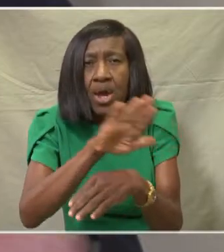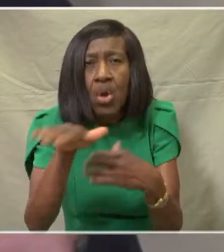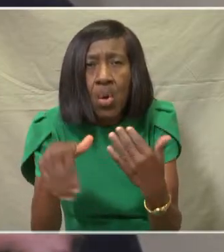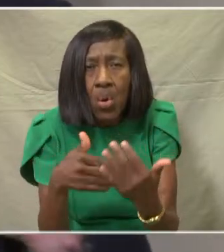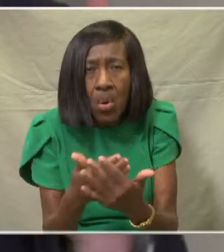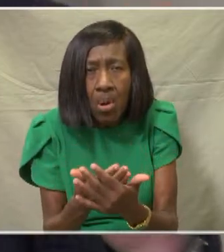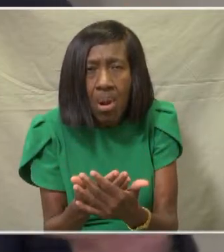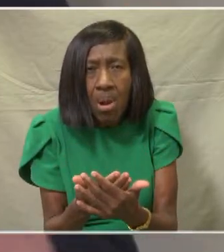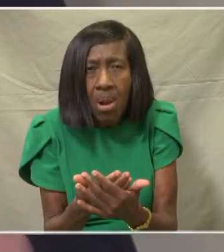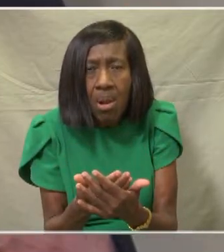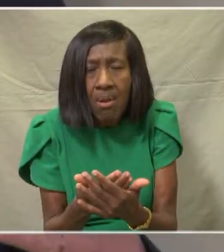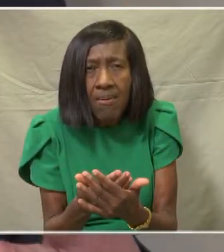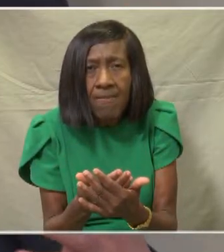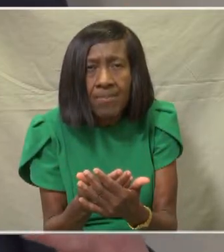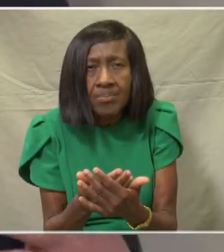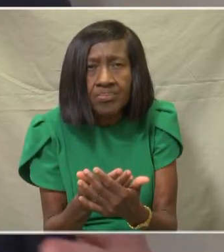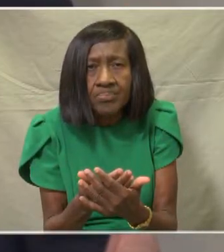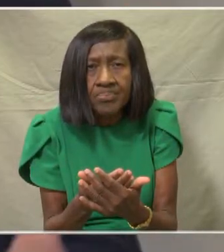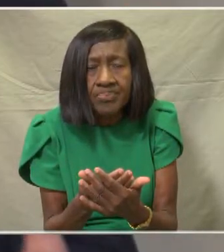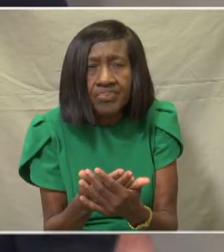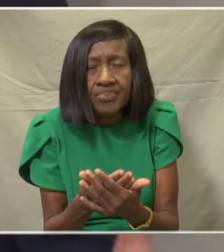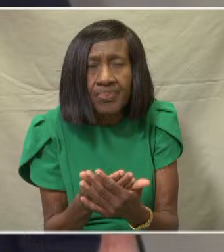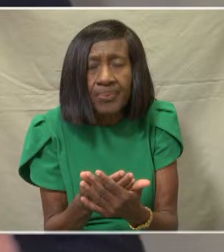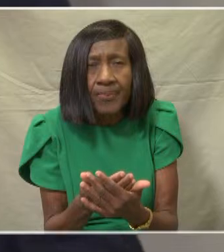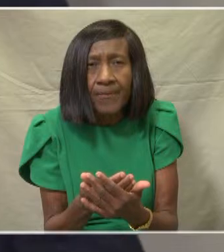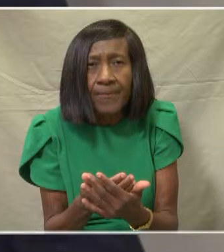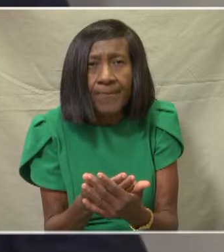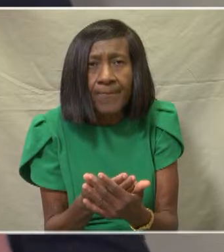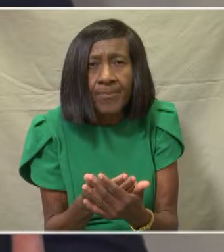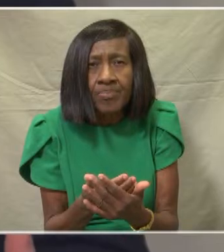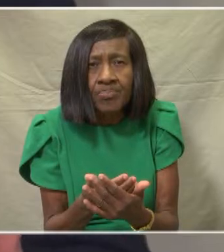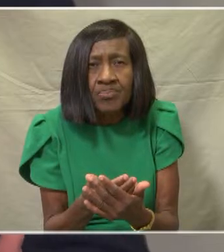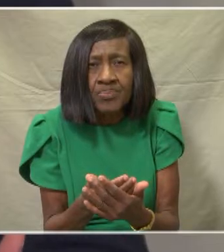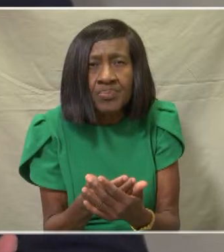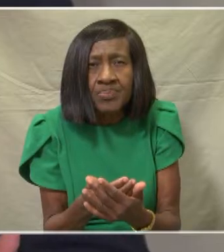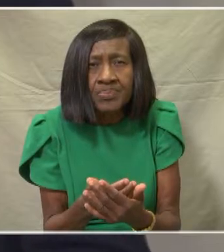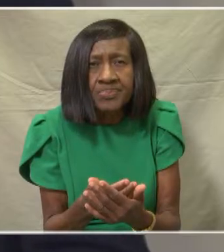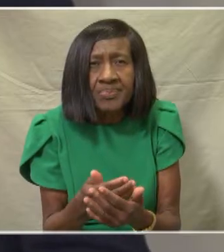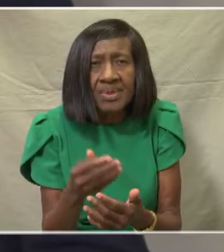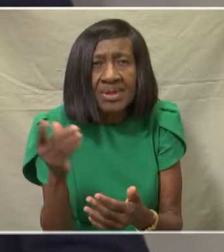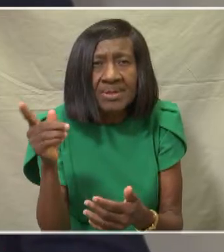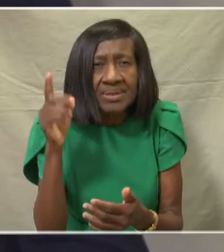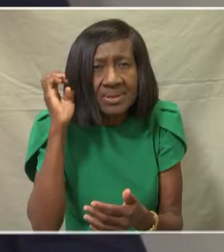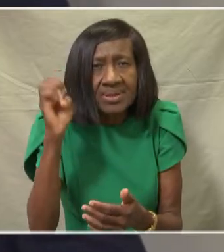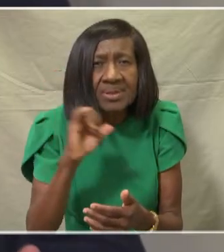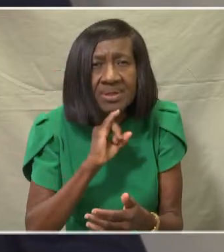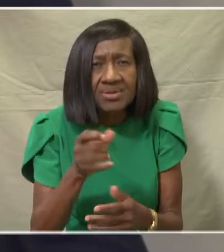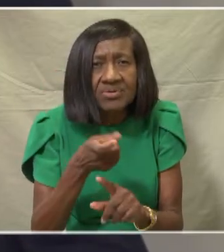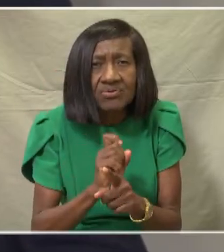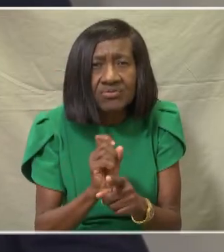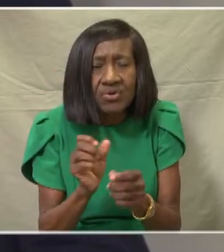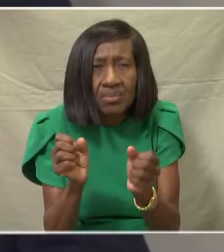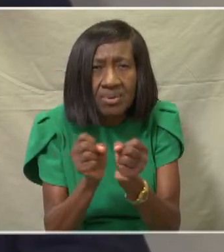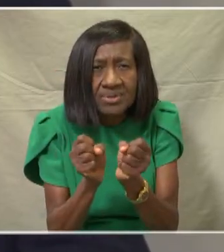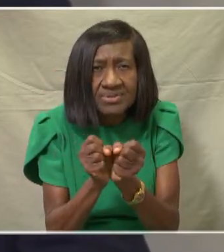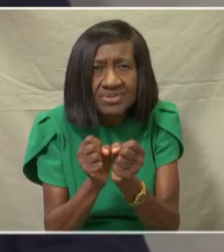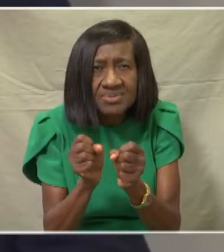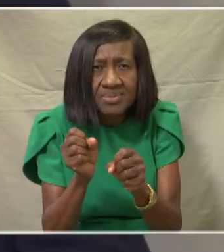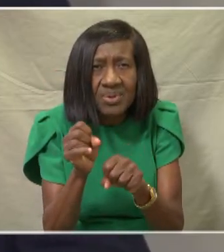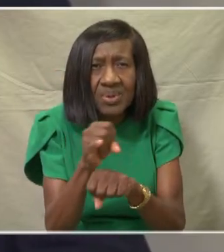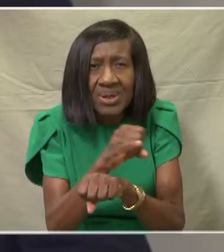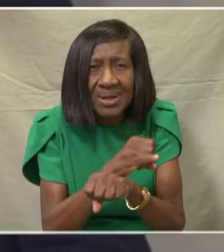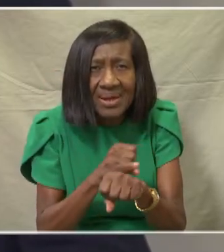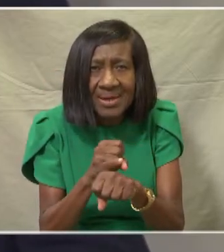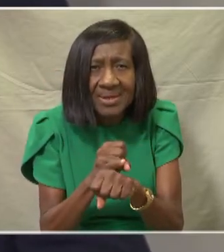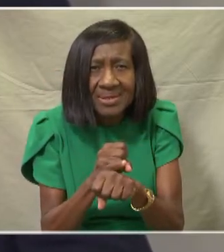would pick up on also nuances. You're absolutely right. I come from a small island myself, smaller than this island actually, I found out